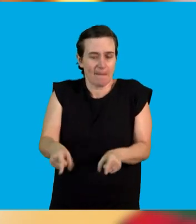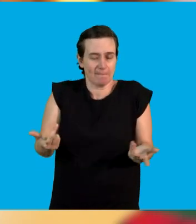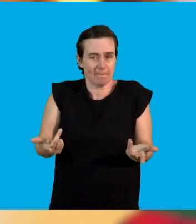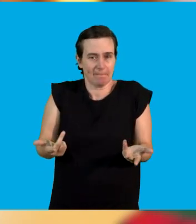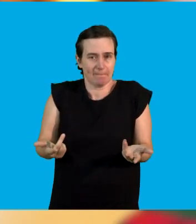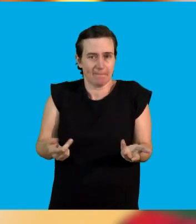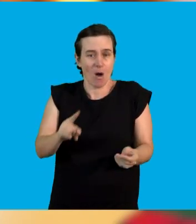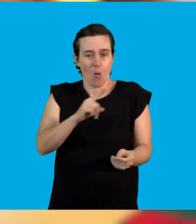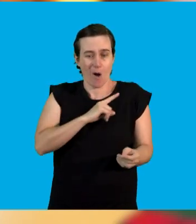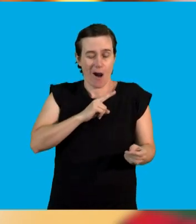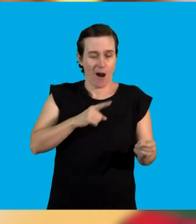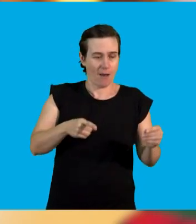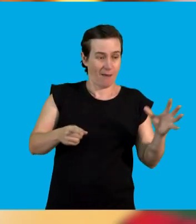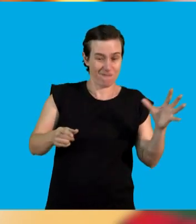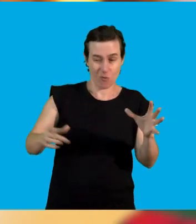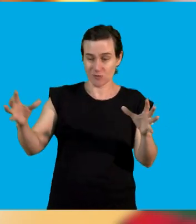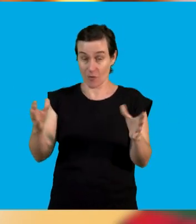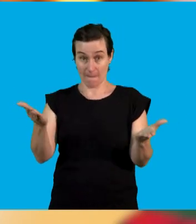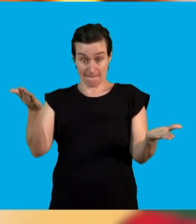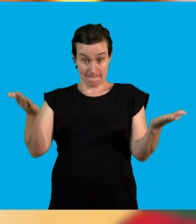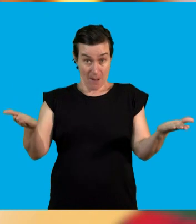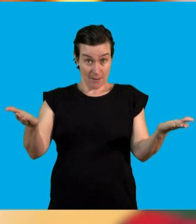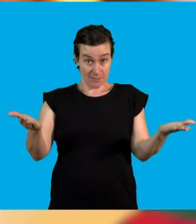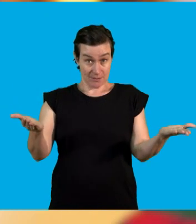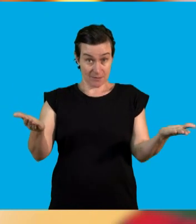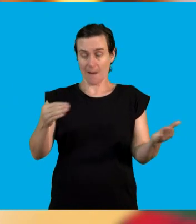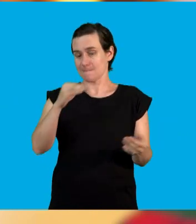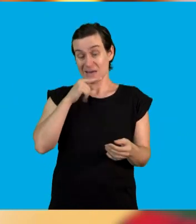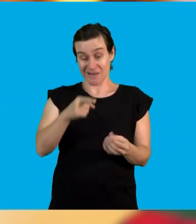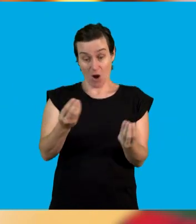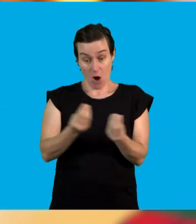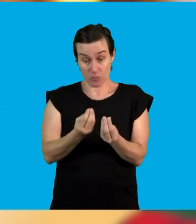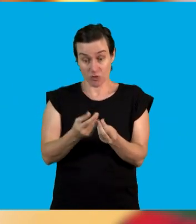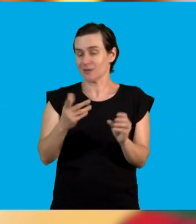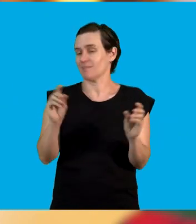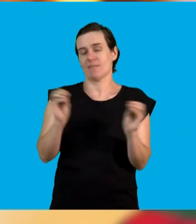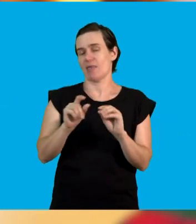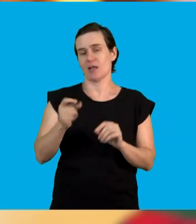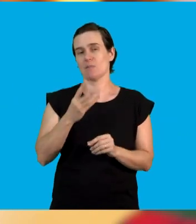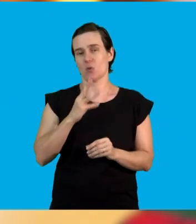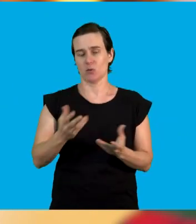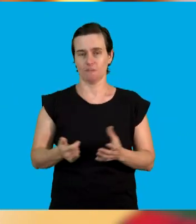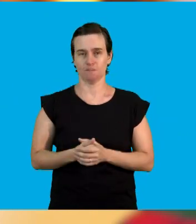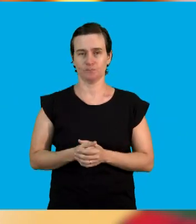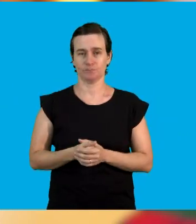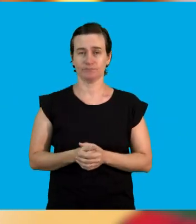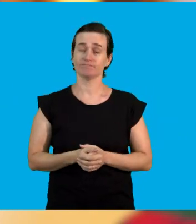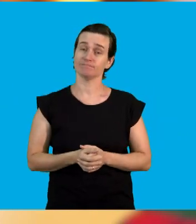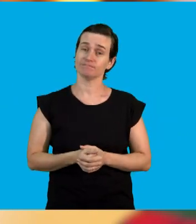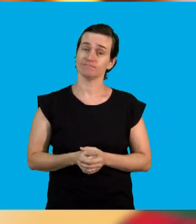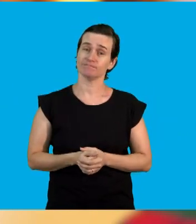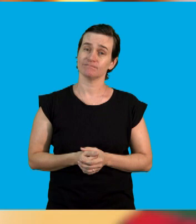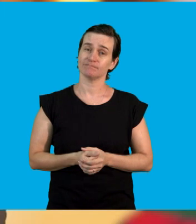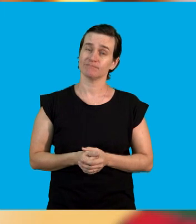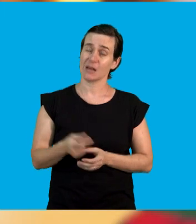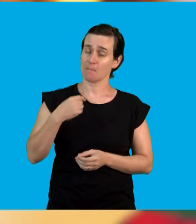Remember, the forces are going to be in equilibrium, or they're going to be balancing each other out. Now, with all of that said, I